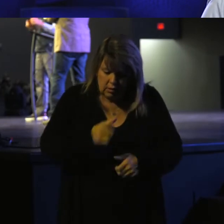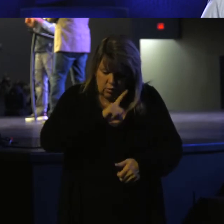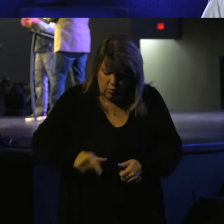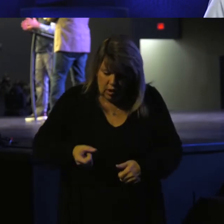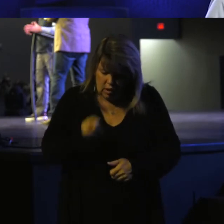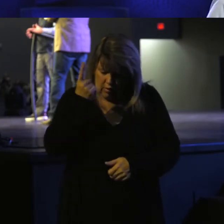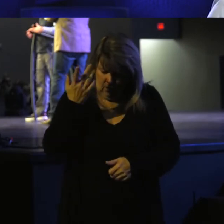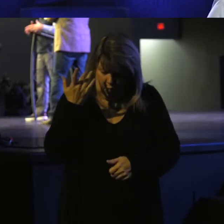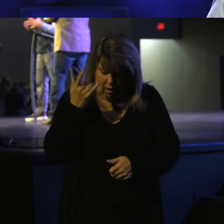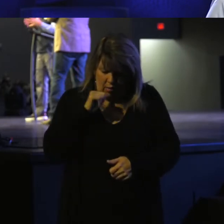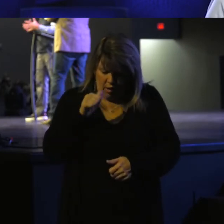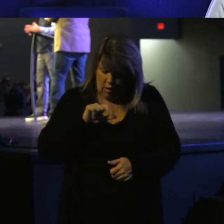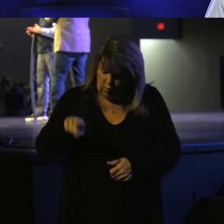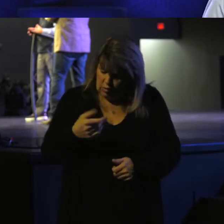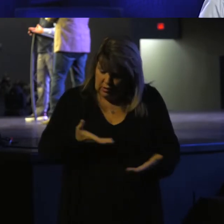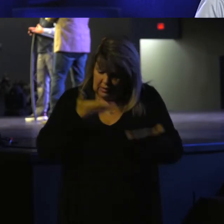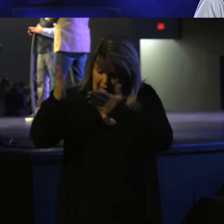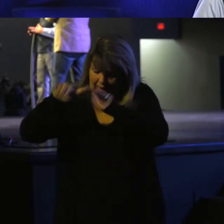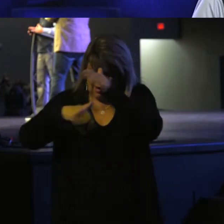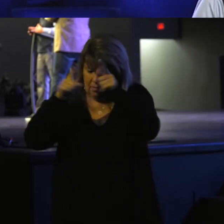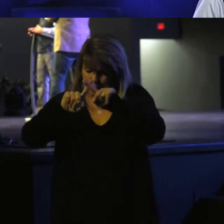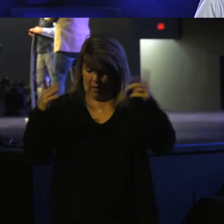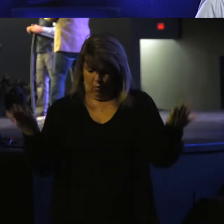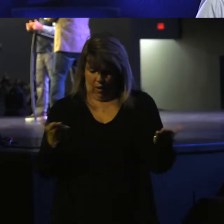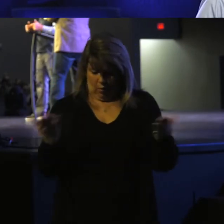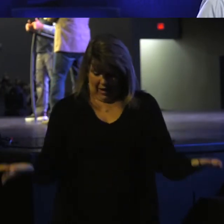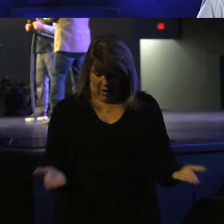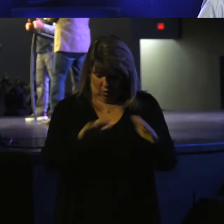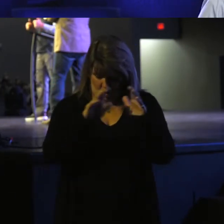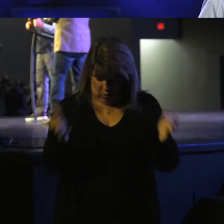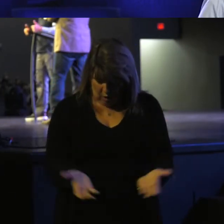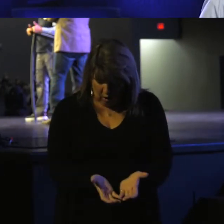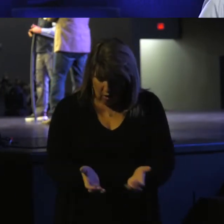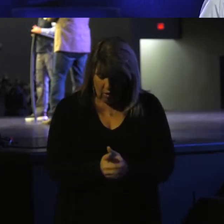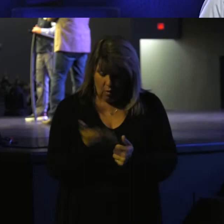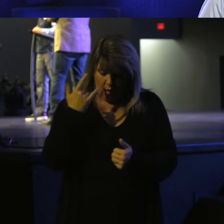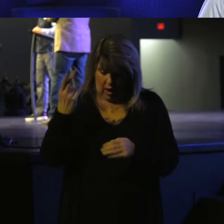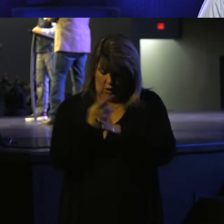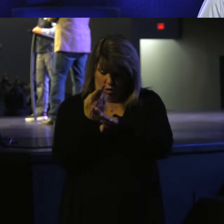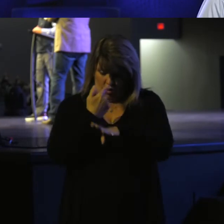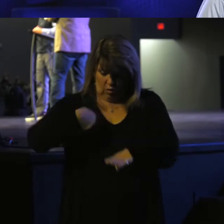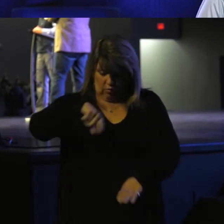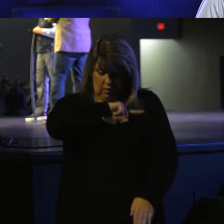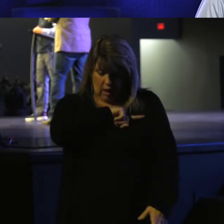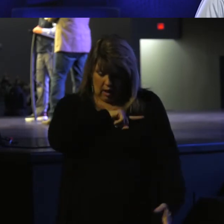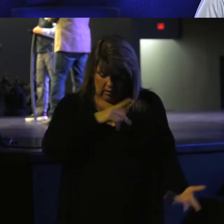you don't just take us to heaven, but why we're here. And Lord, might you use us,